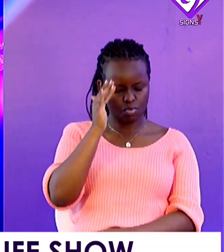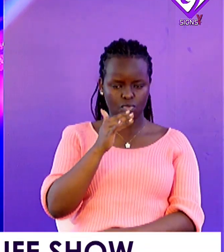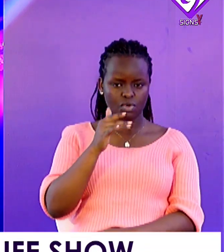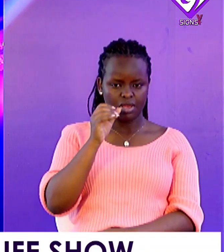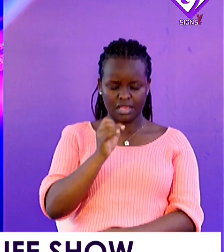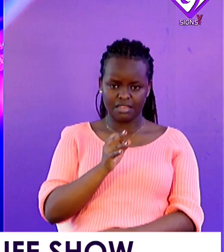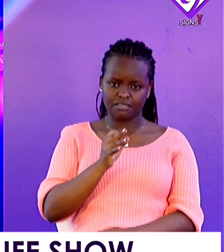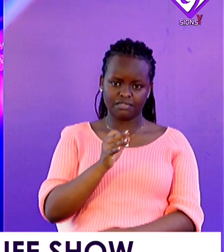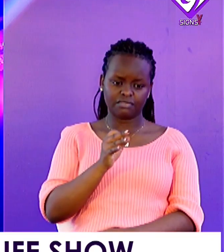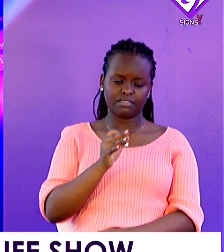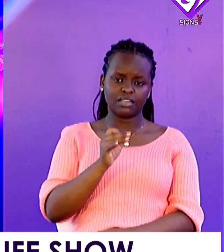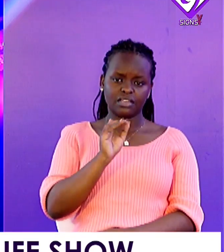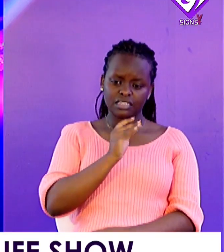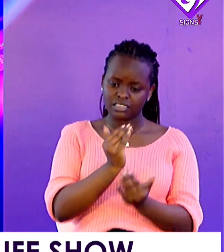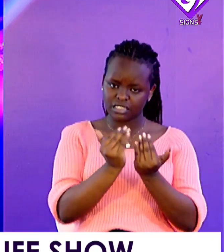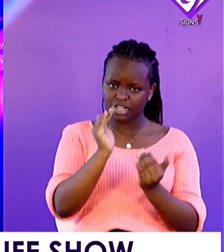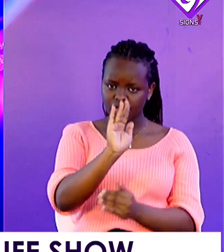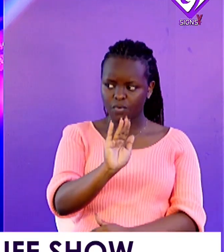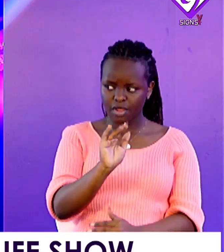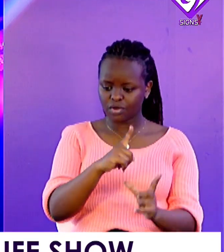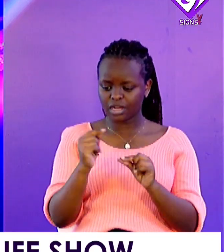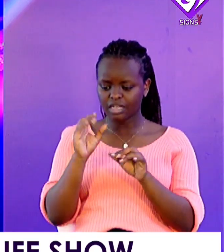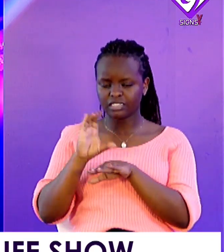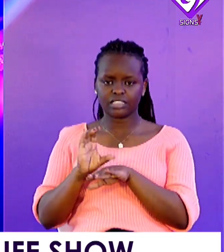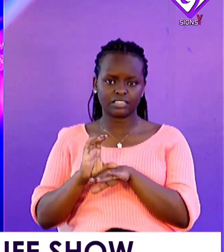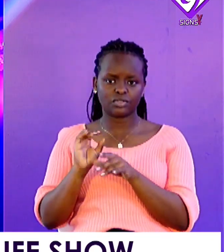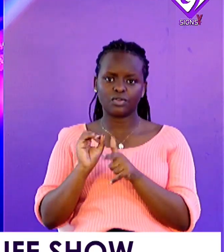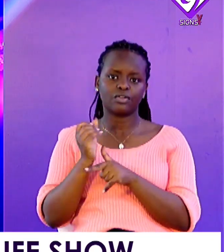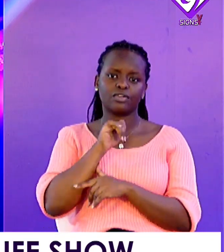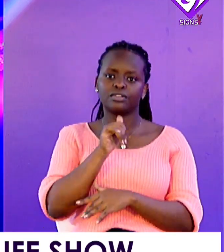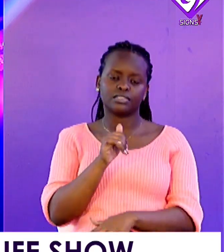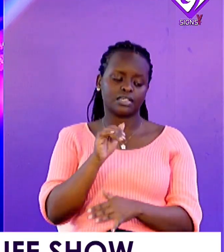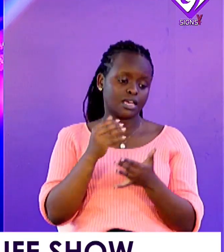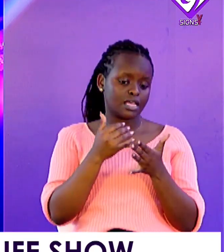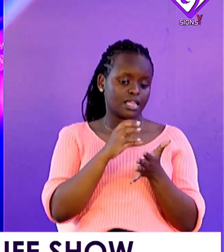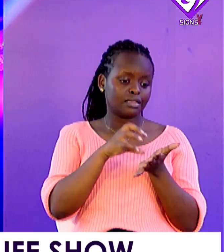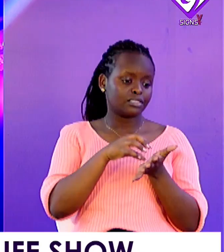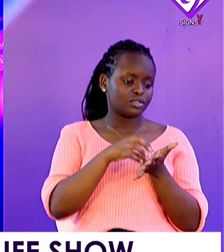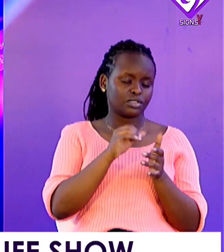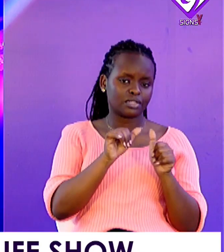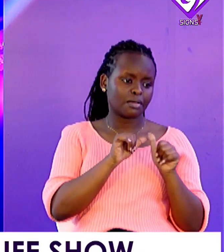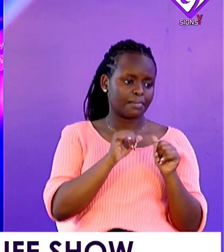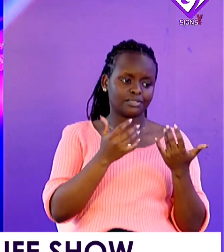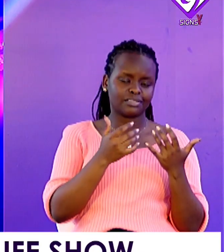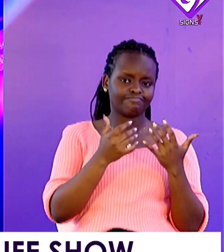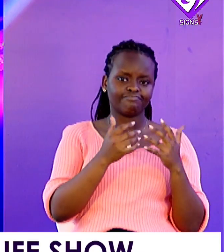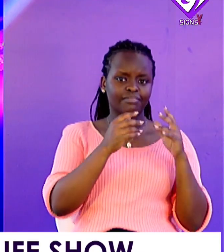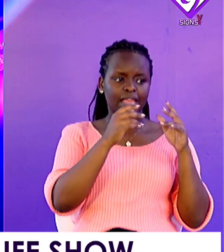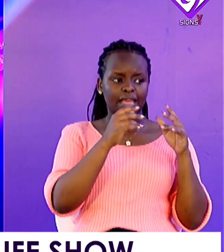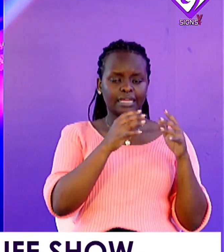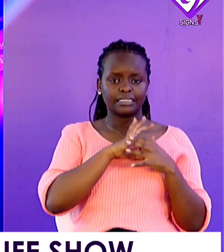be accountable, because also matters of spirituality is not about going to the physical church. It's